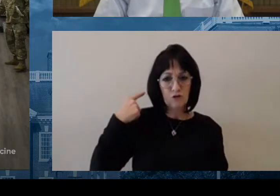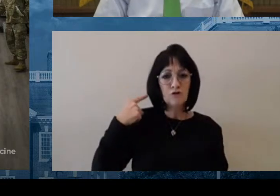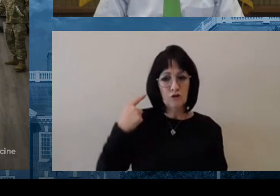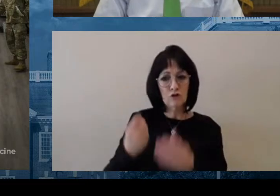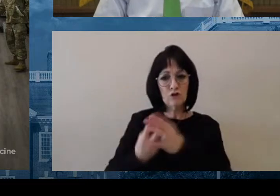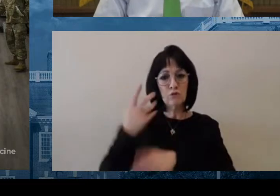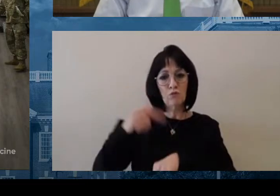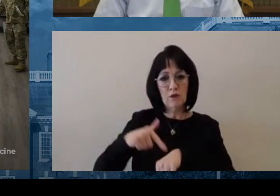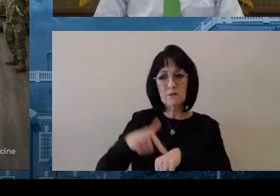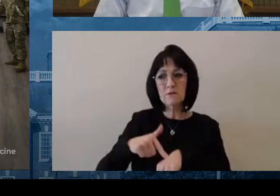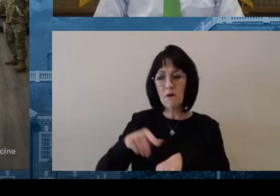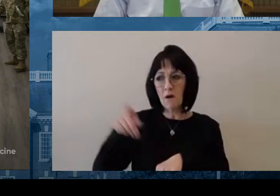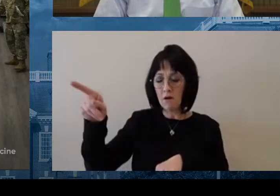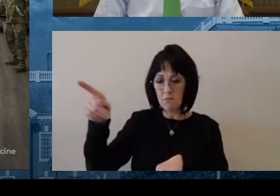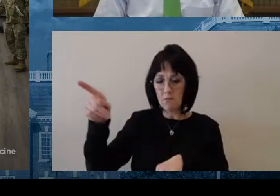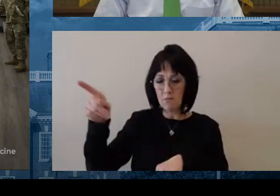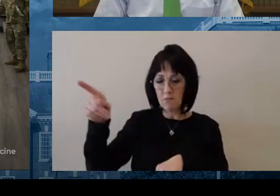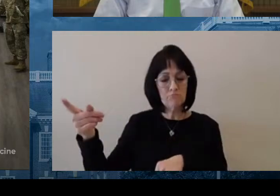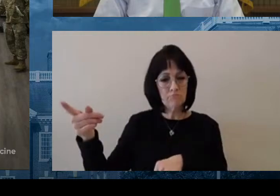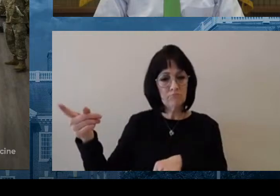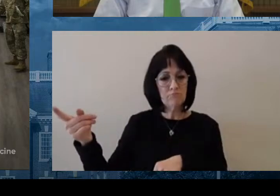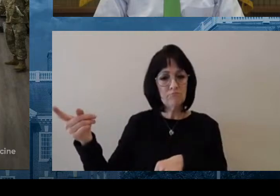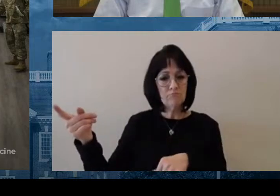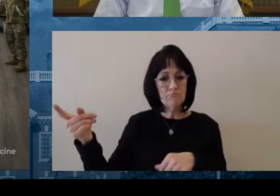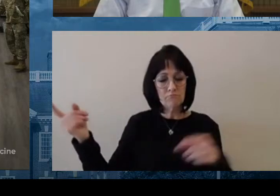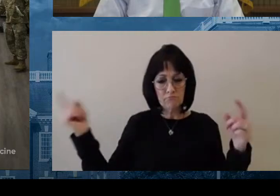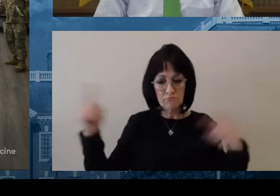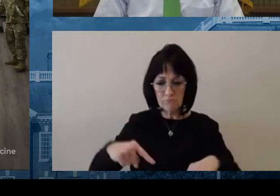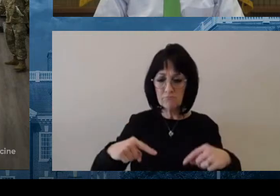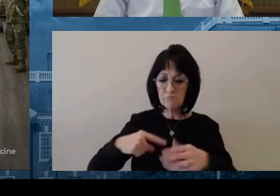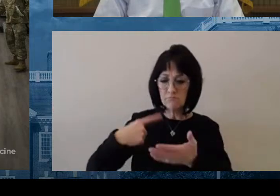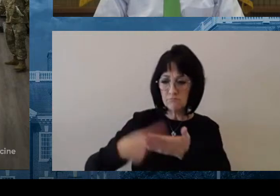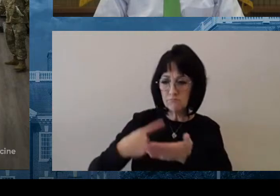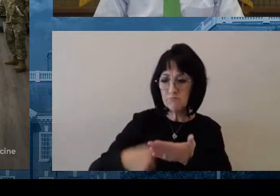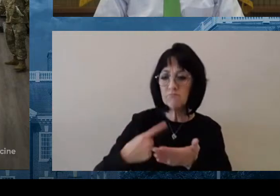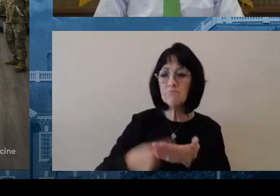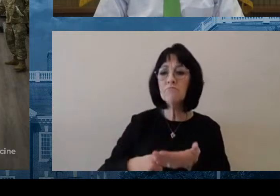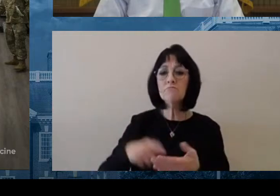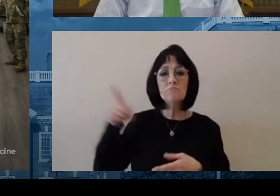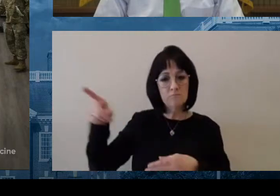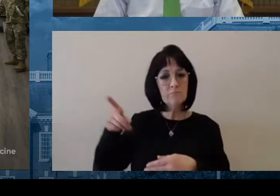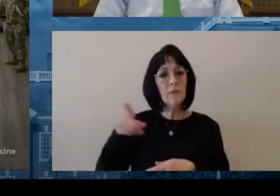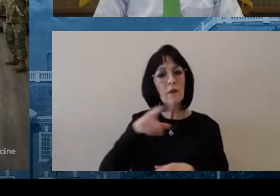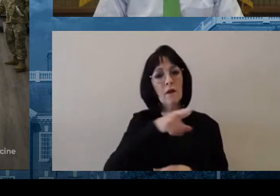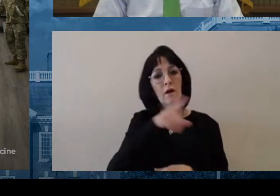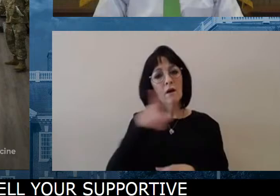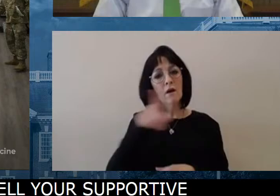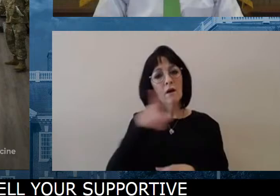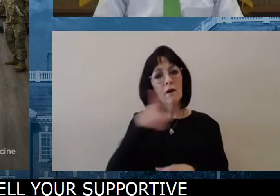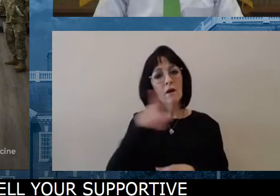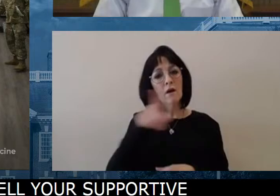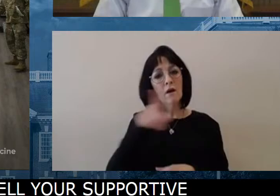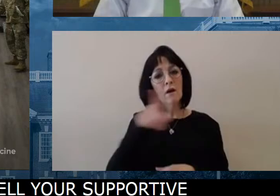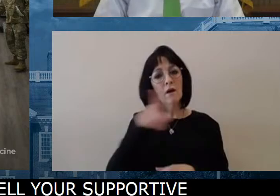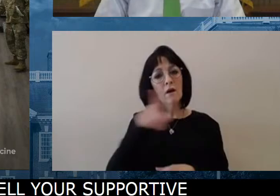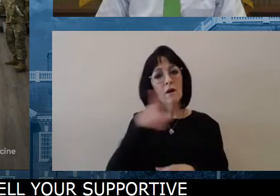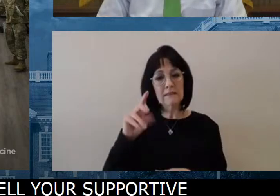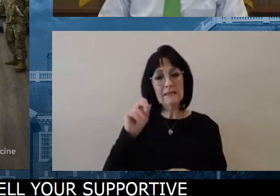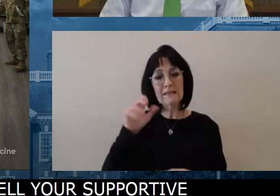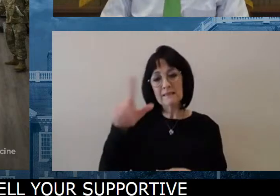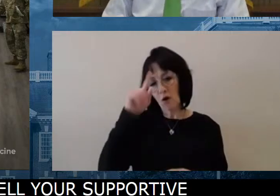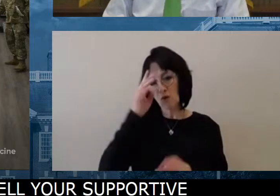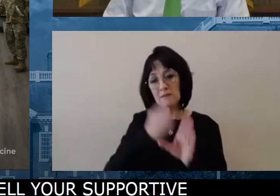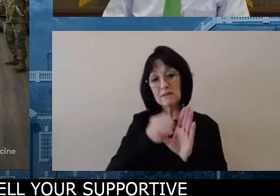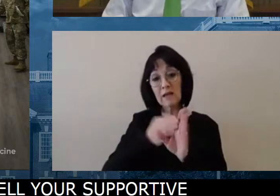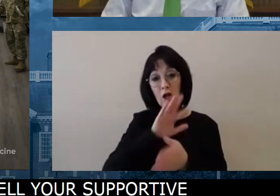comfort to both the patients there and to staff. In particular, we had a little bit of an outbreak there, incredibly important at